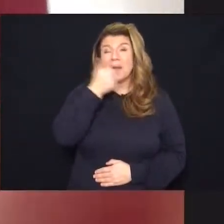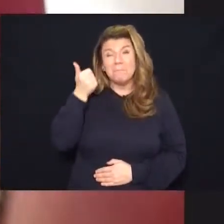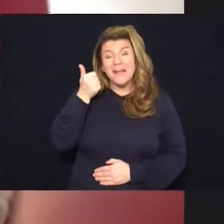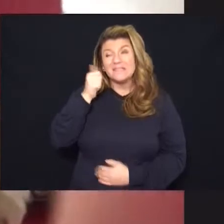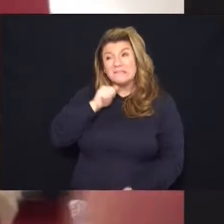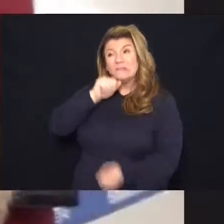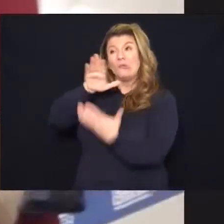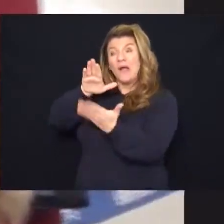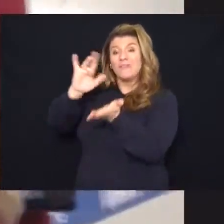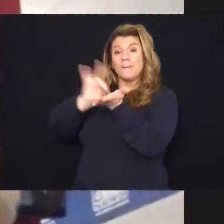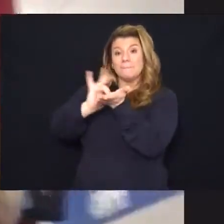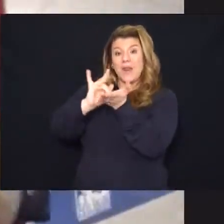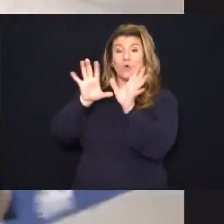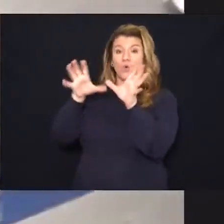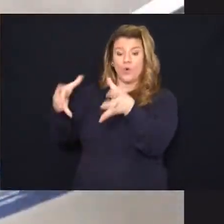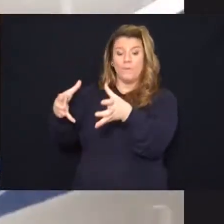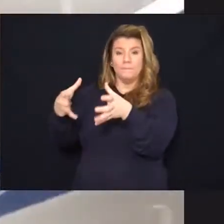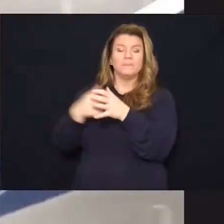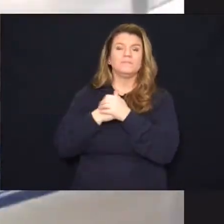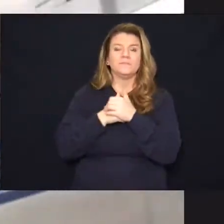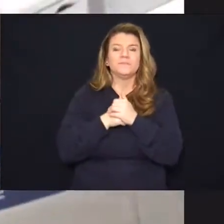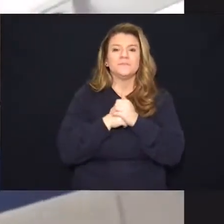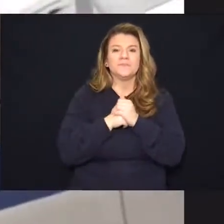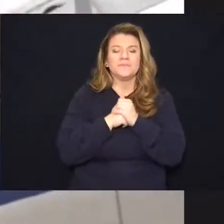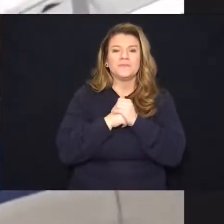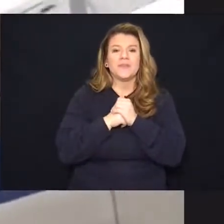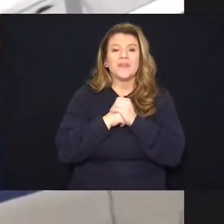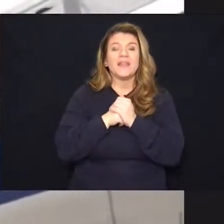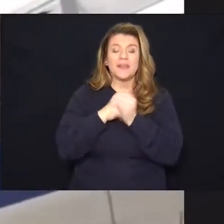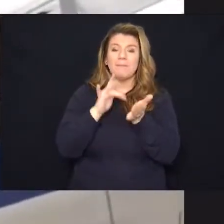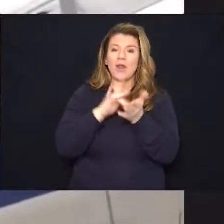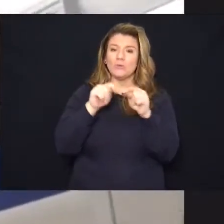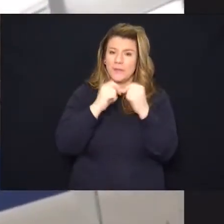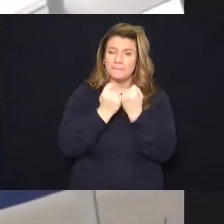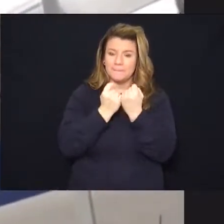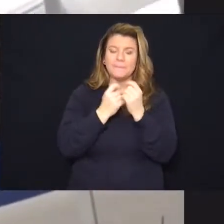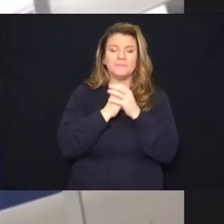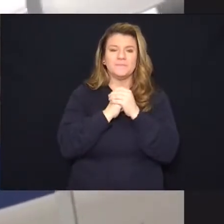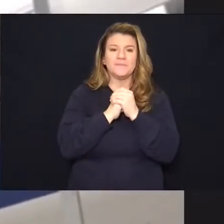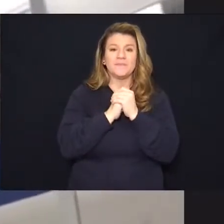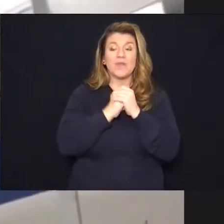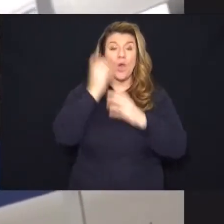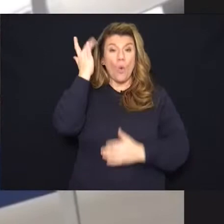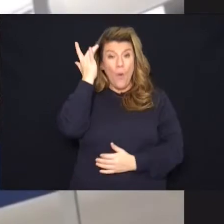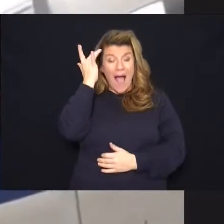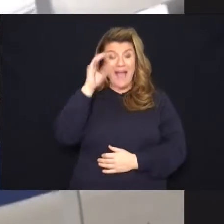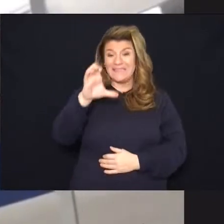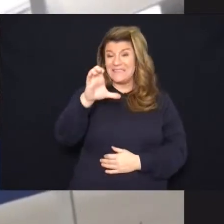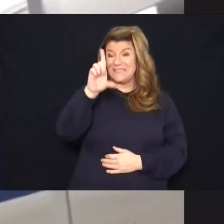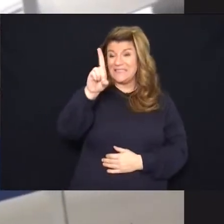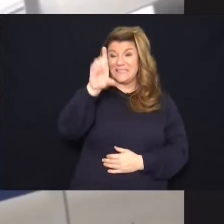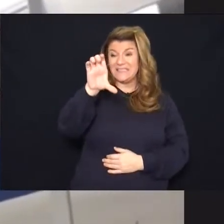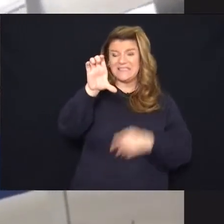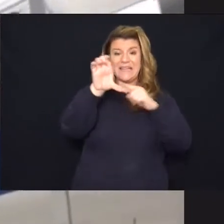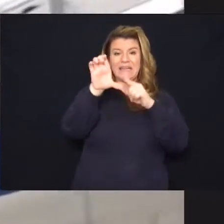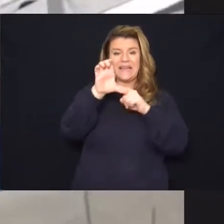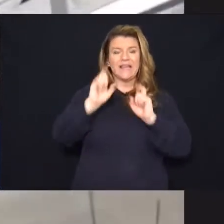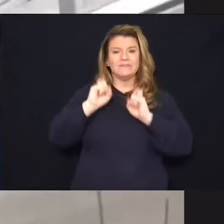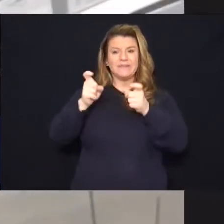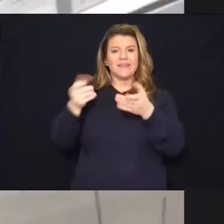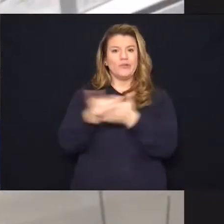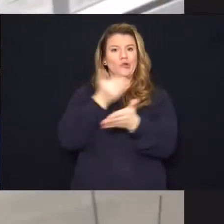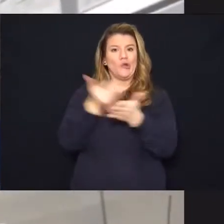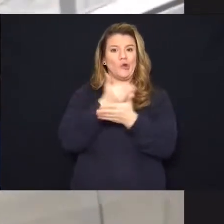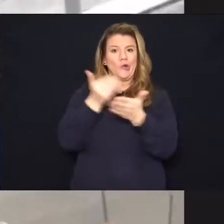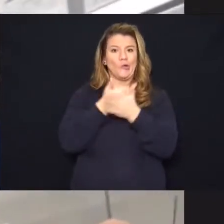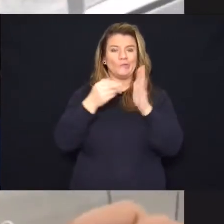to the medical. Yes, Todd. There we go. The medical team. because the CDC has issued some new guidelines that are